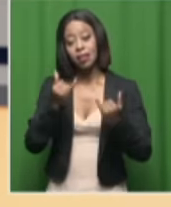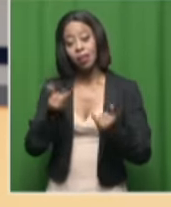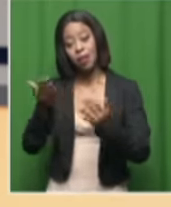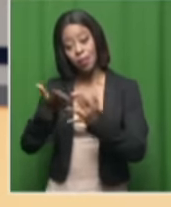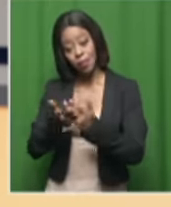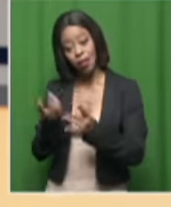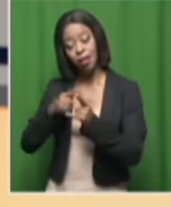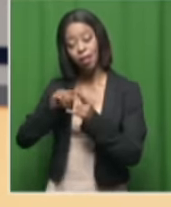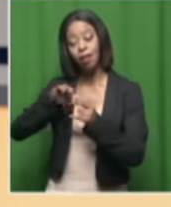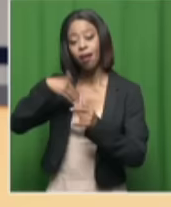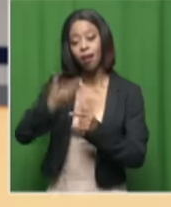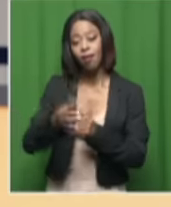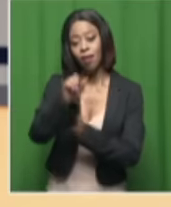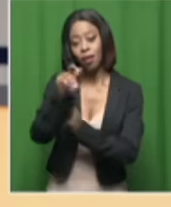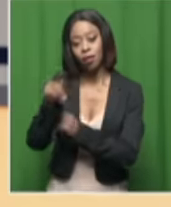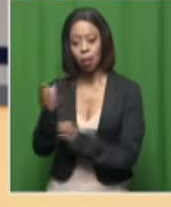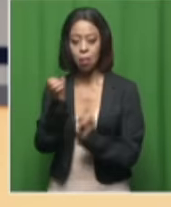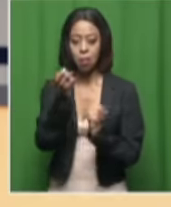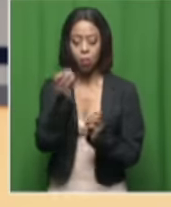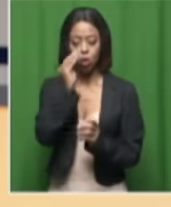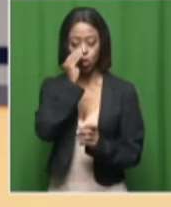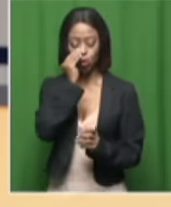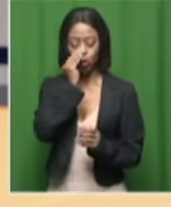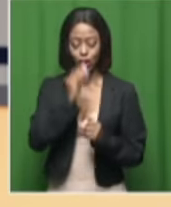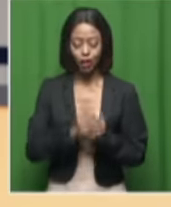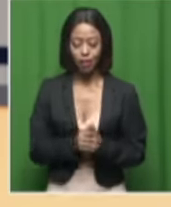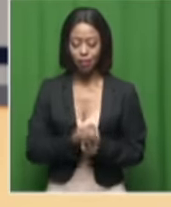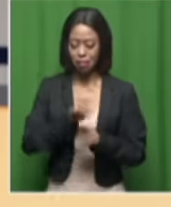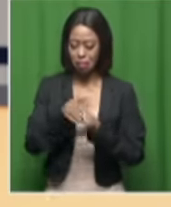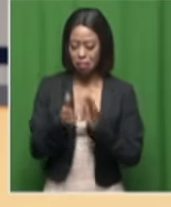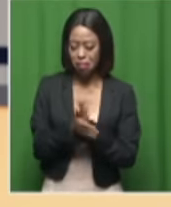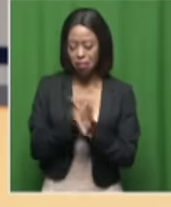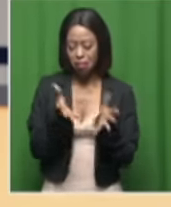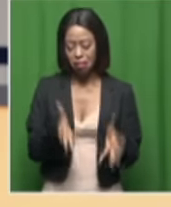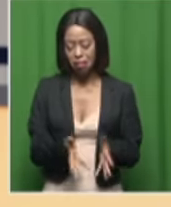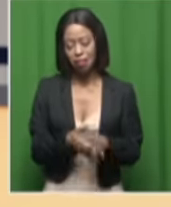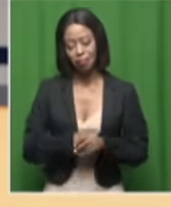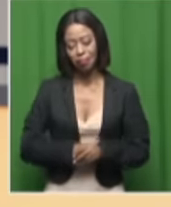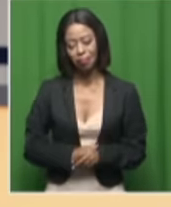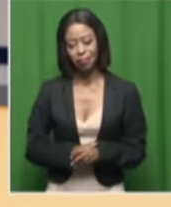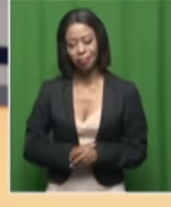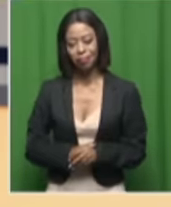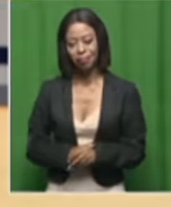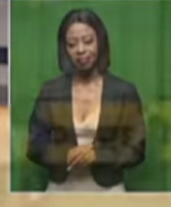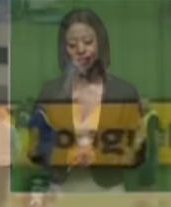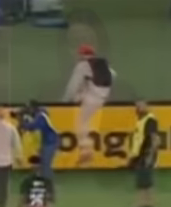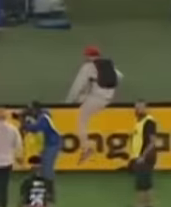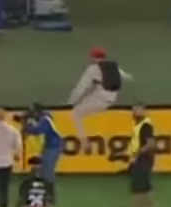ad break, and then Sakina and Leanne bringing you headlines and all your favorites right here on Morning Live.